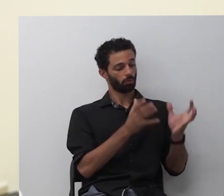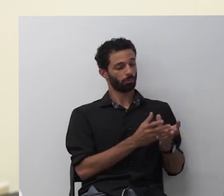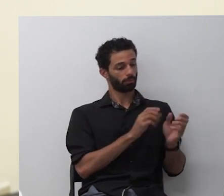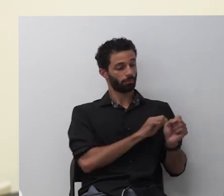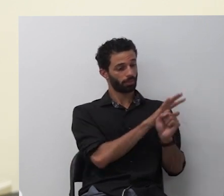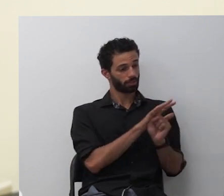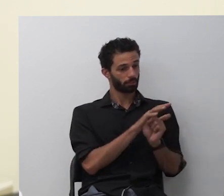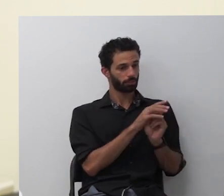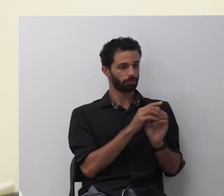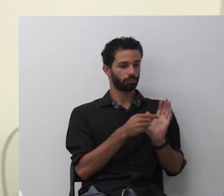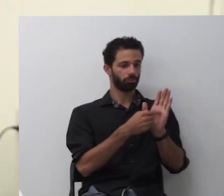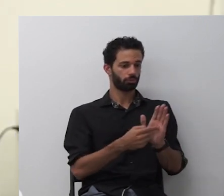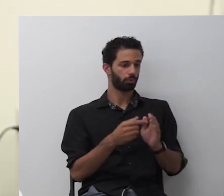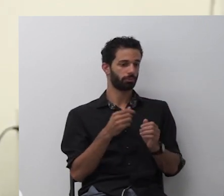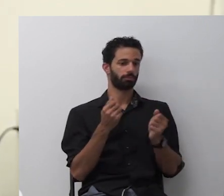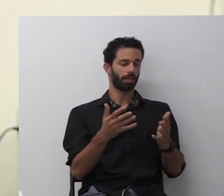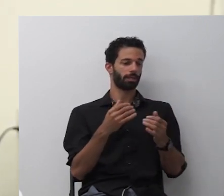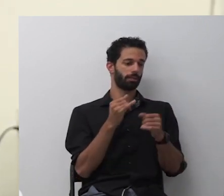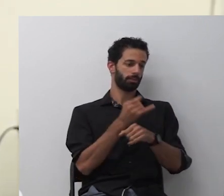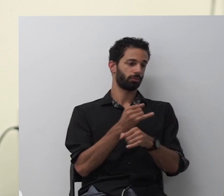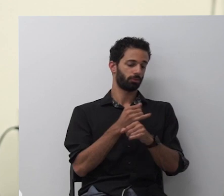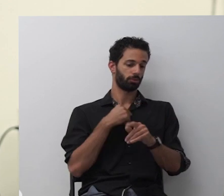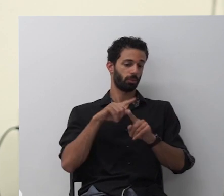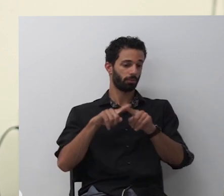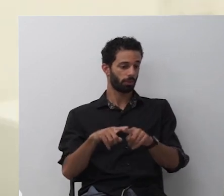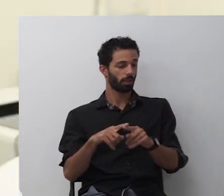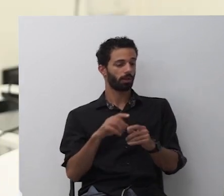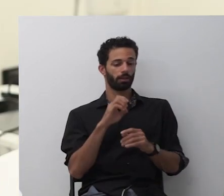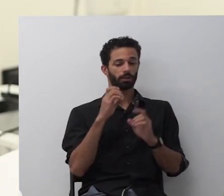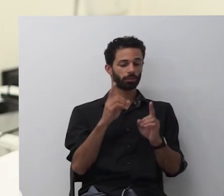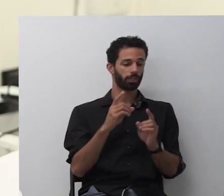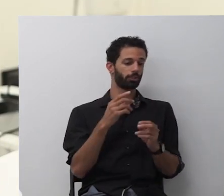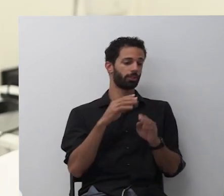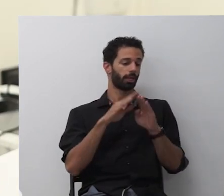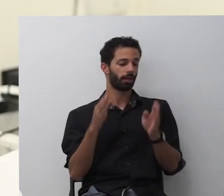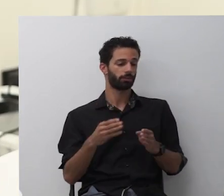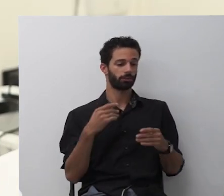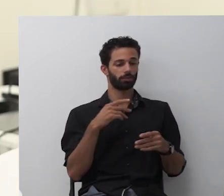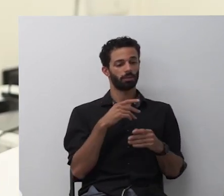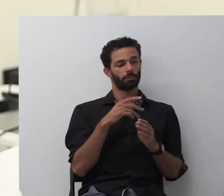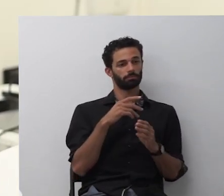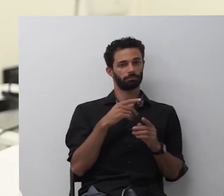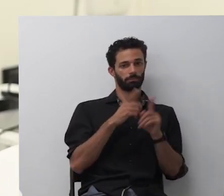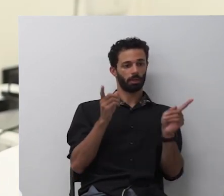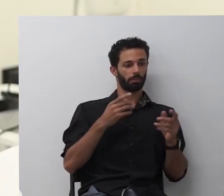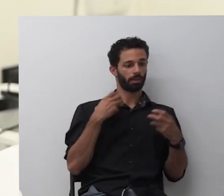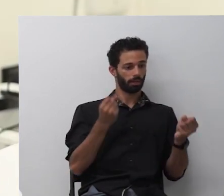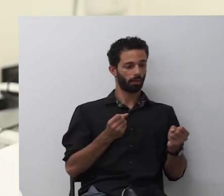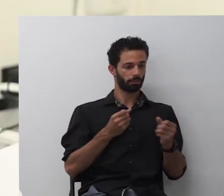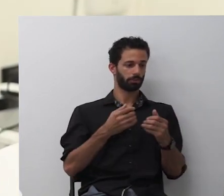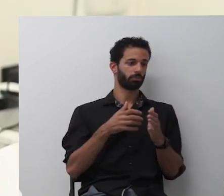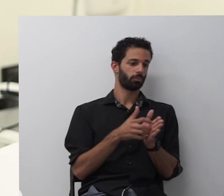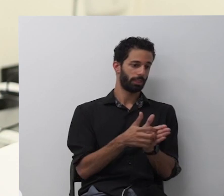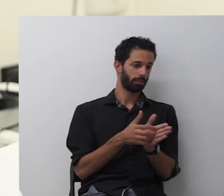systems and institutions that we have long relied upon, from education to housing to public health. The visible presence of